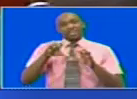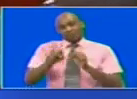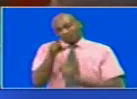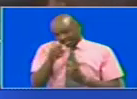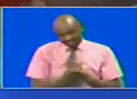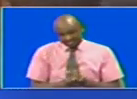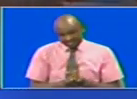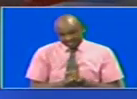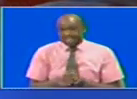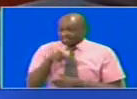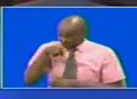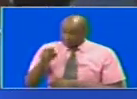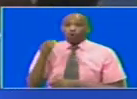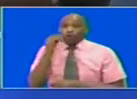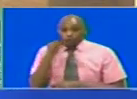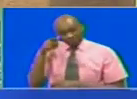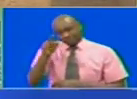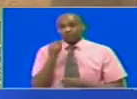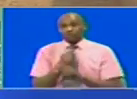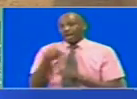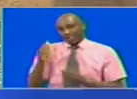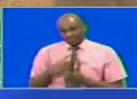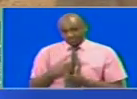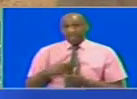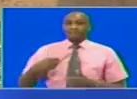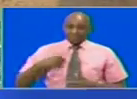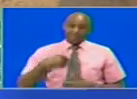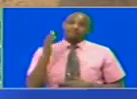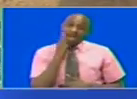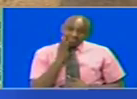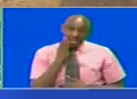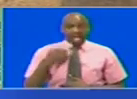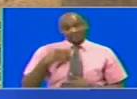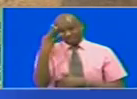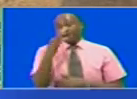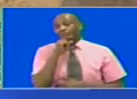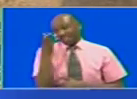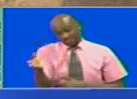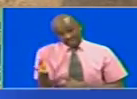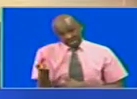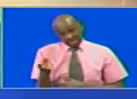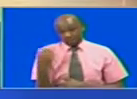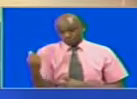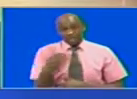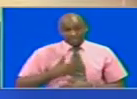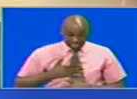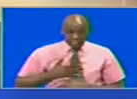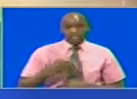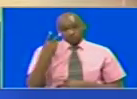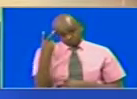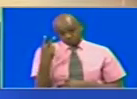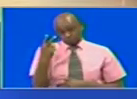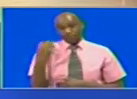hiyo. Nyumbani ana majukumu ya ziada. I am a mother of three boys, two of my